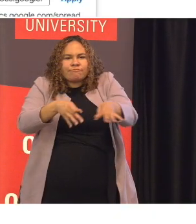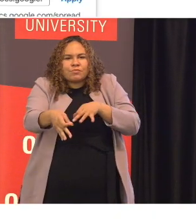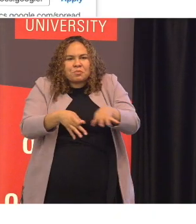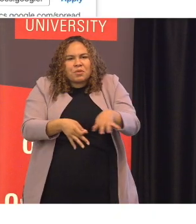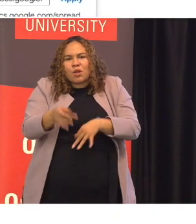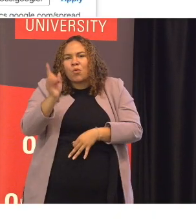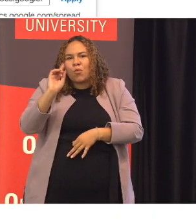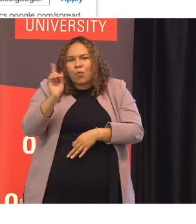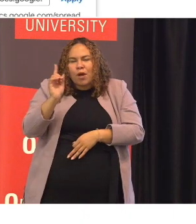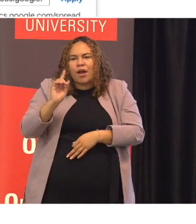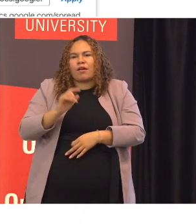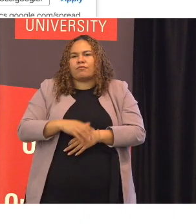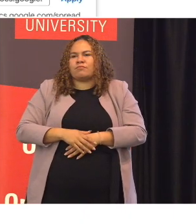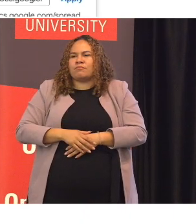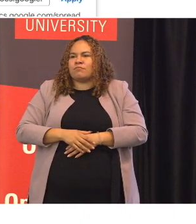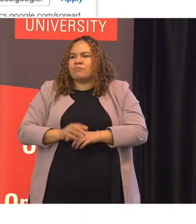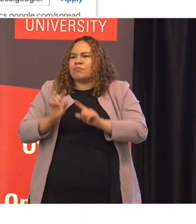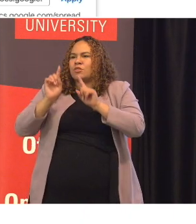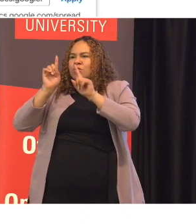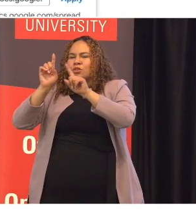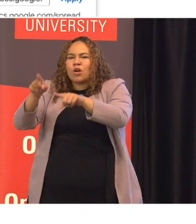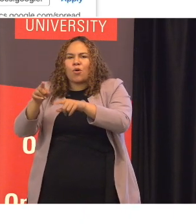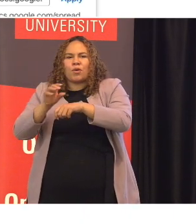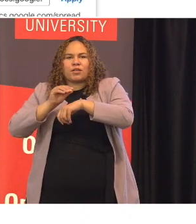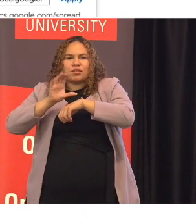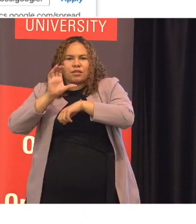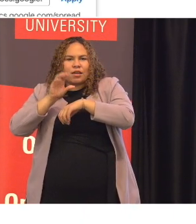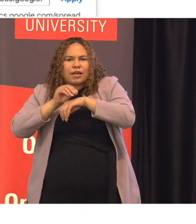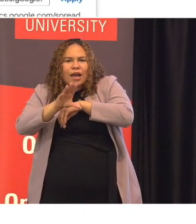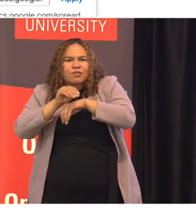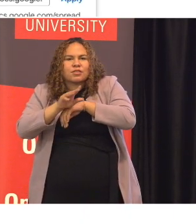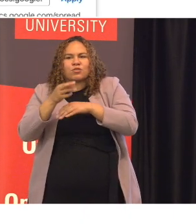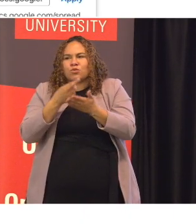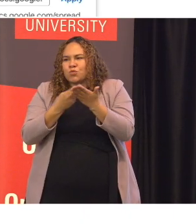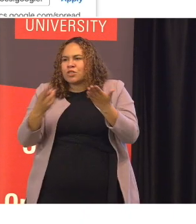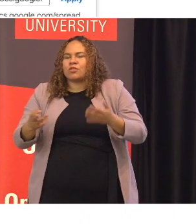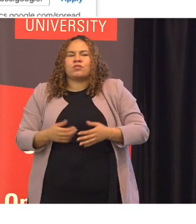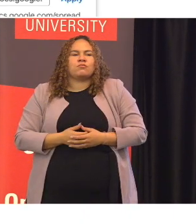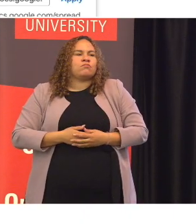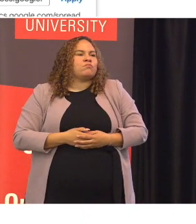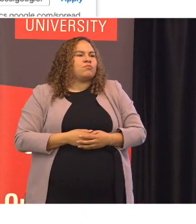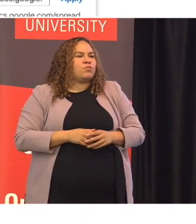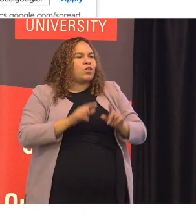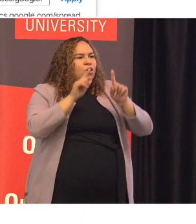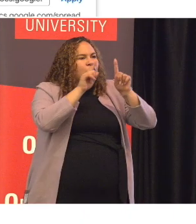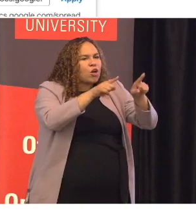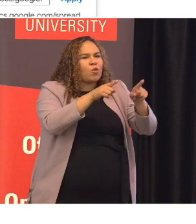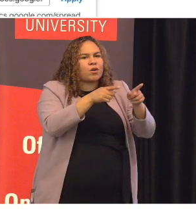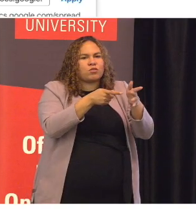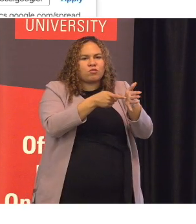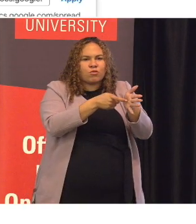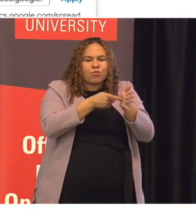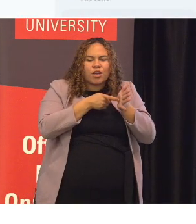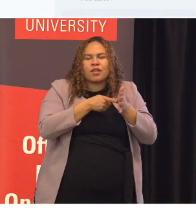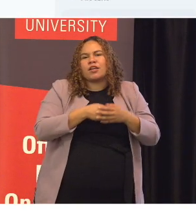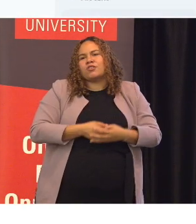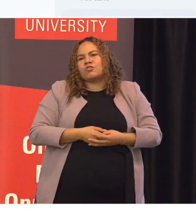student code of conduct. They're going to the counseling resources. They're going to the regulation.